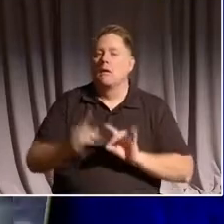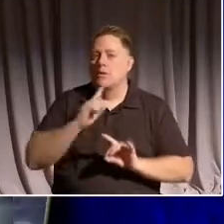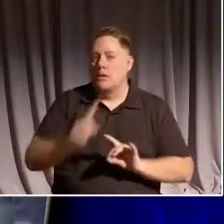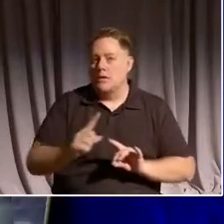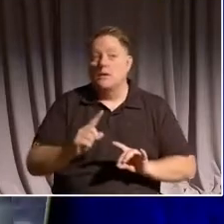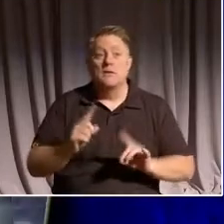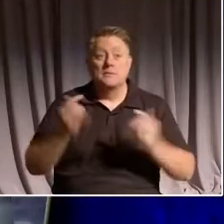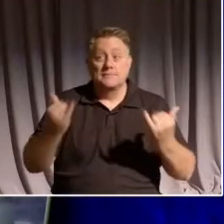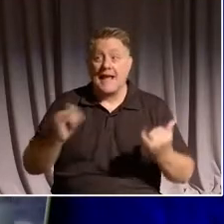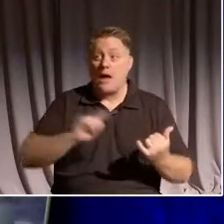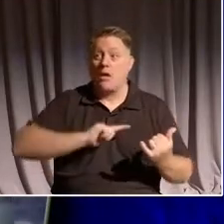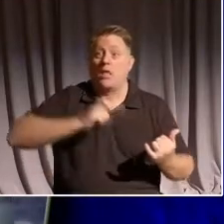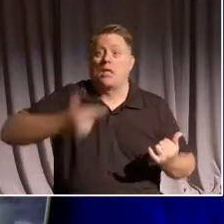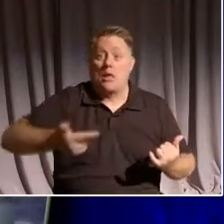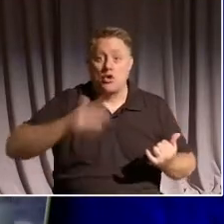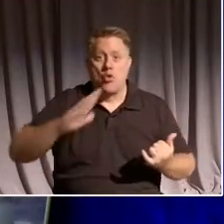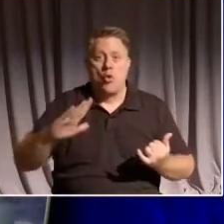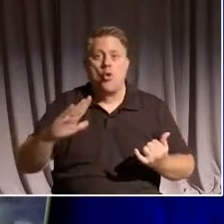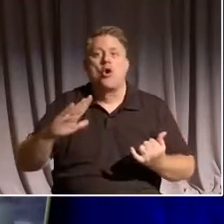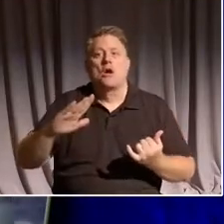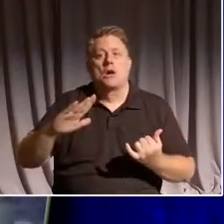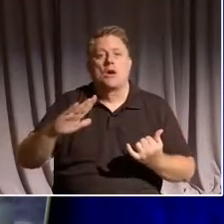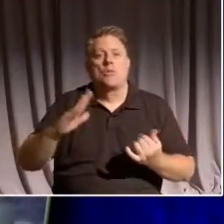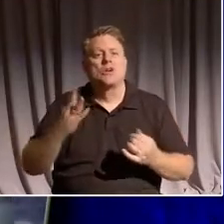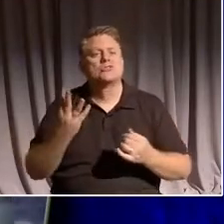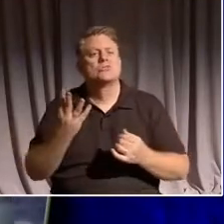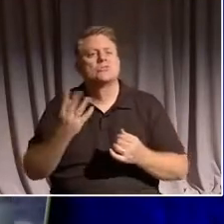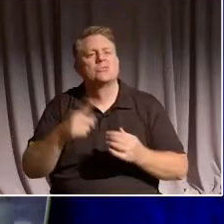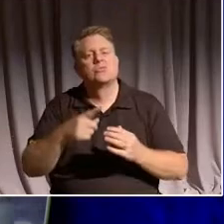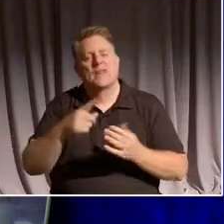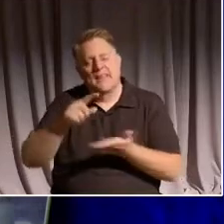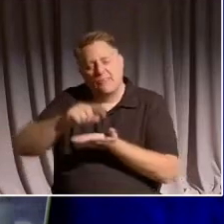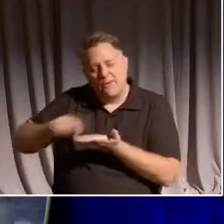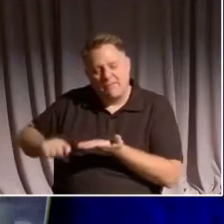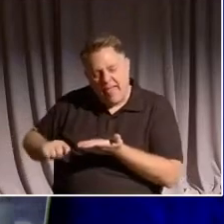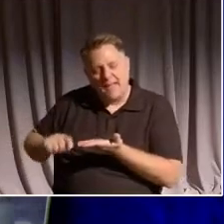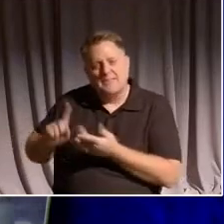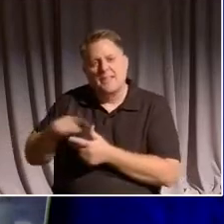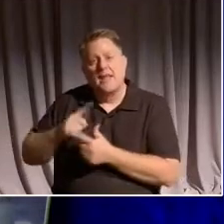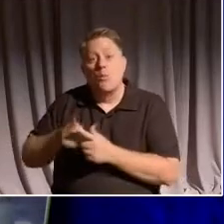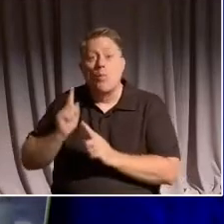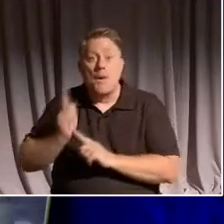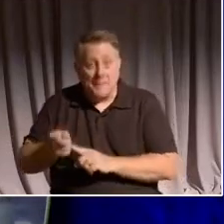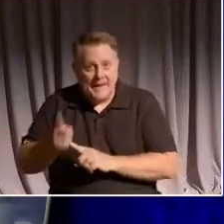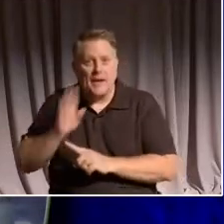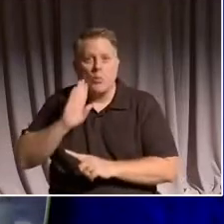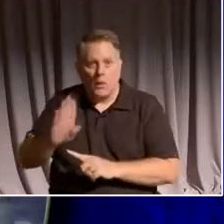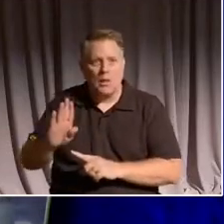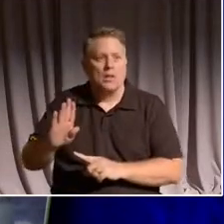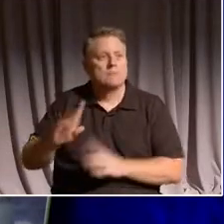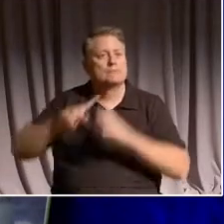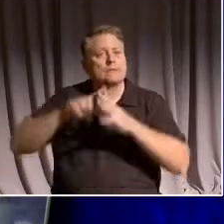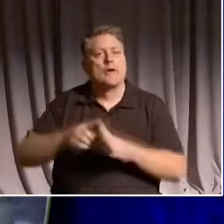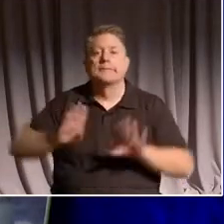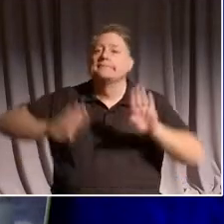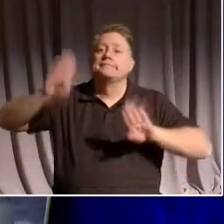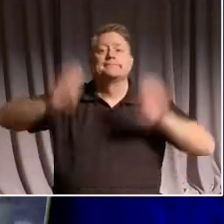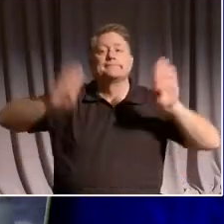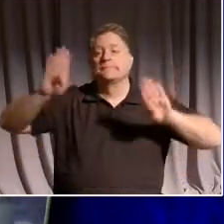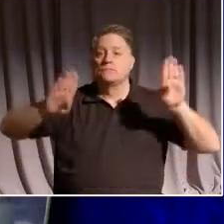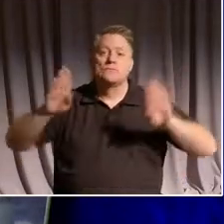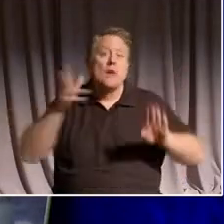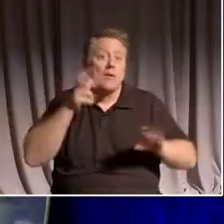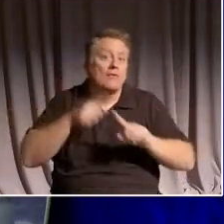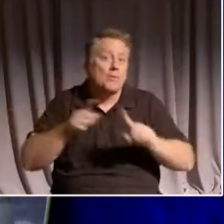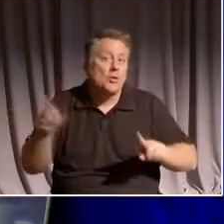to hear from you. We want you to reflect, and then in about a minute, we're going to open up the mic and start hearing from you.